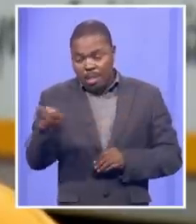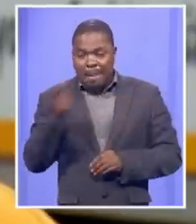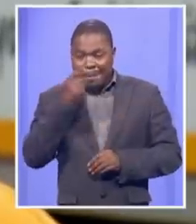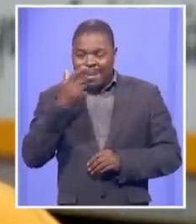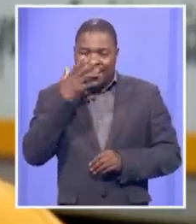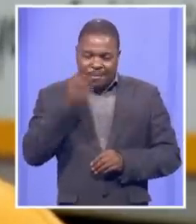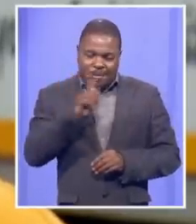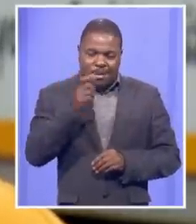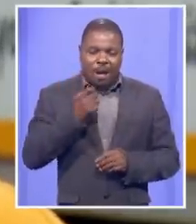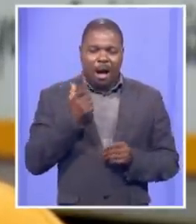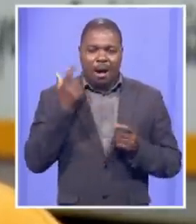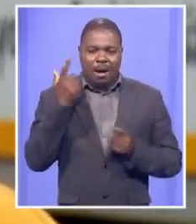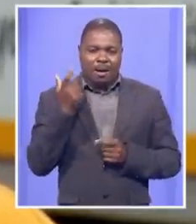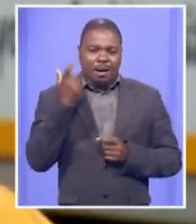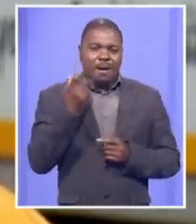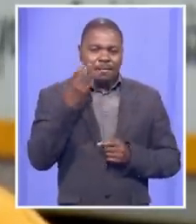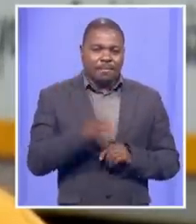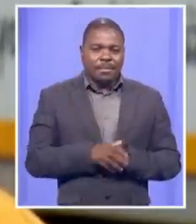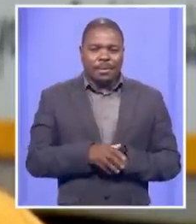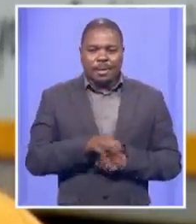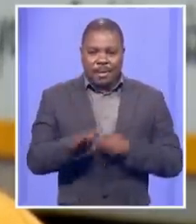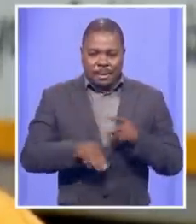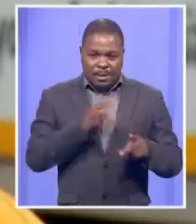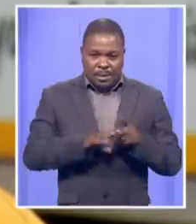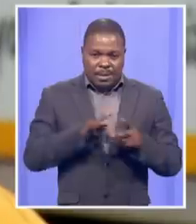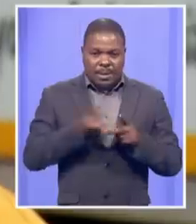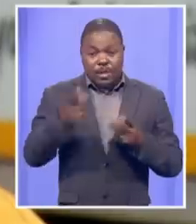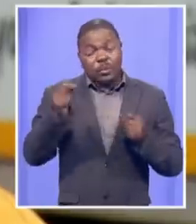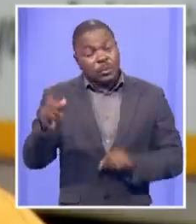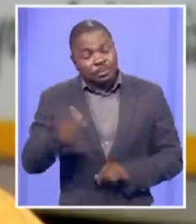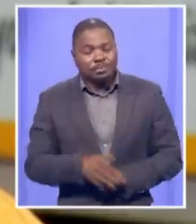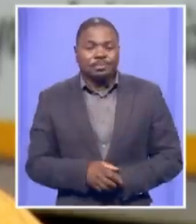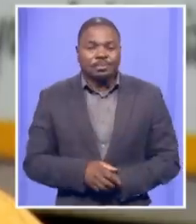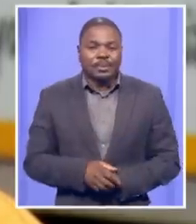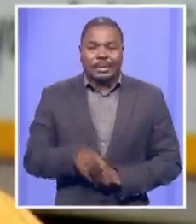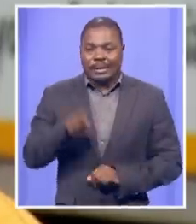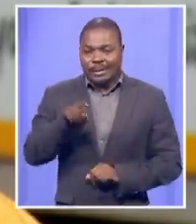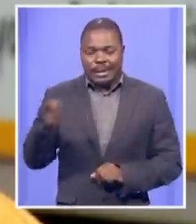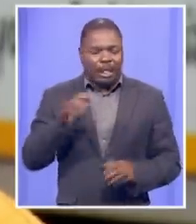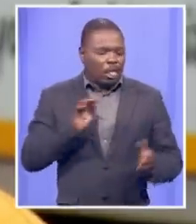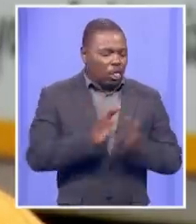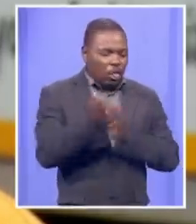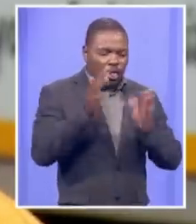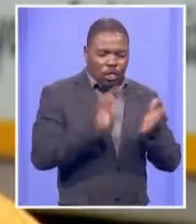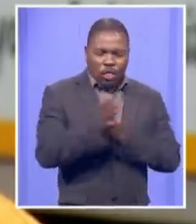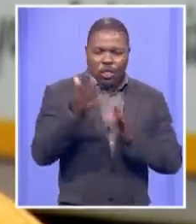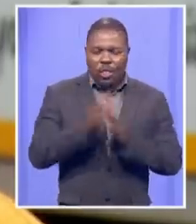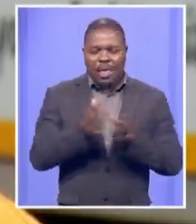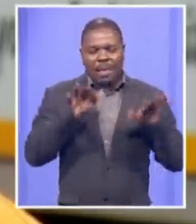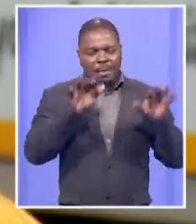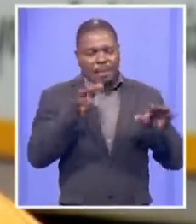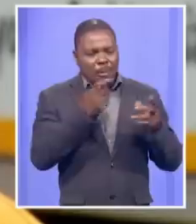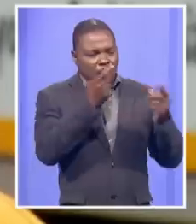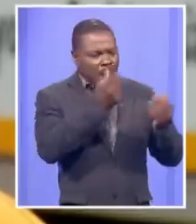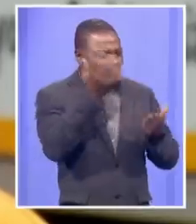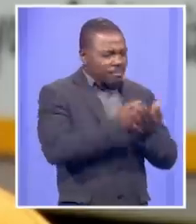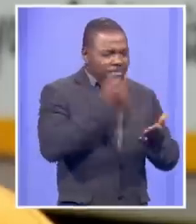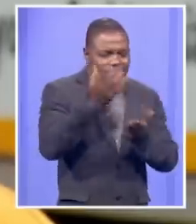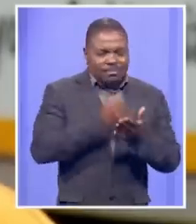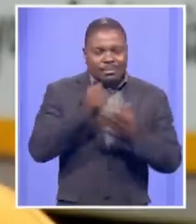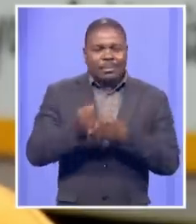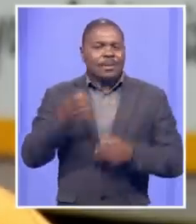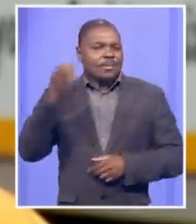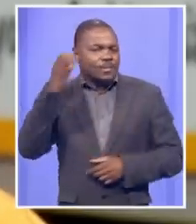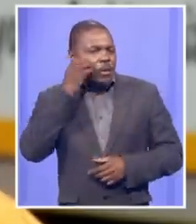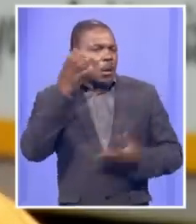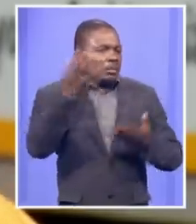them. That's when they started to vandalize and taking people's money and cell phones.